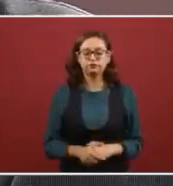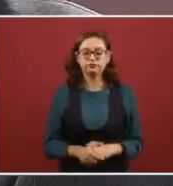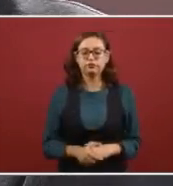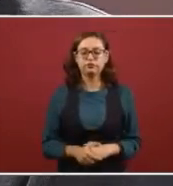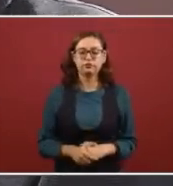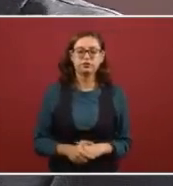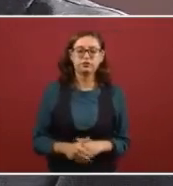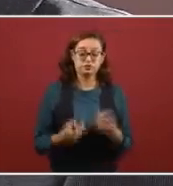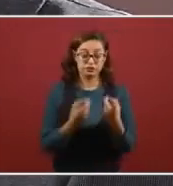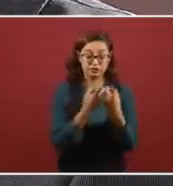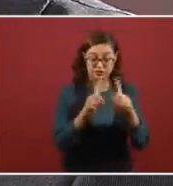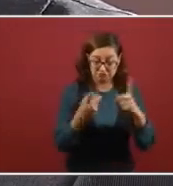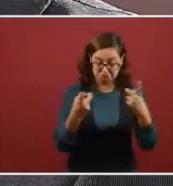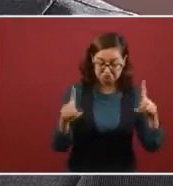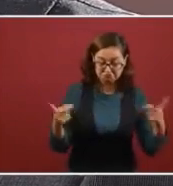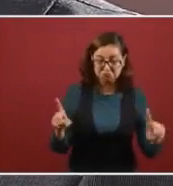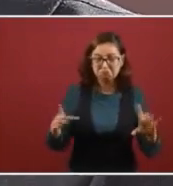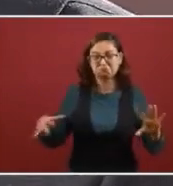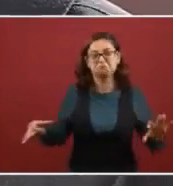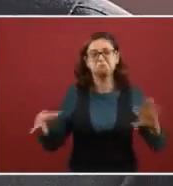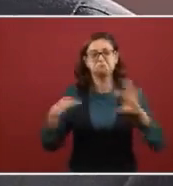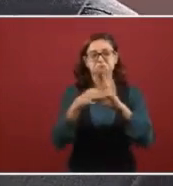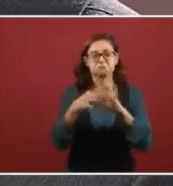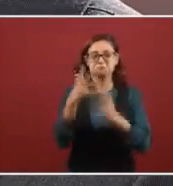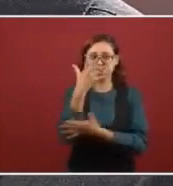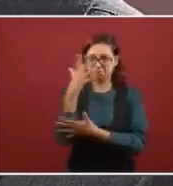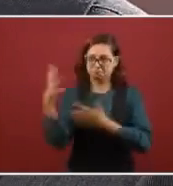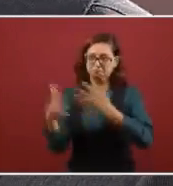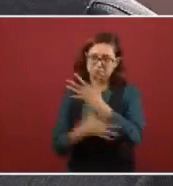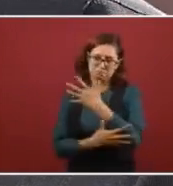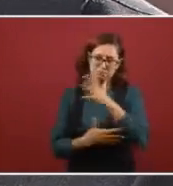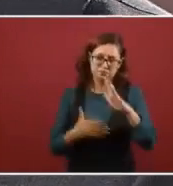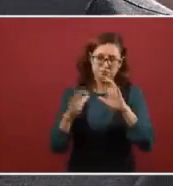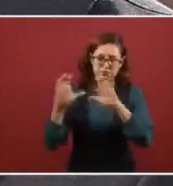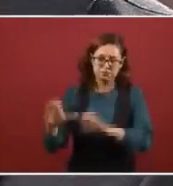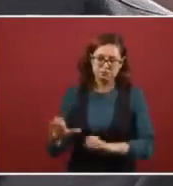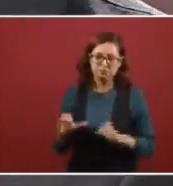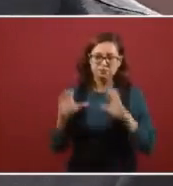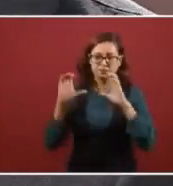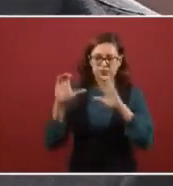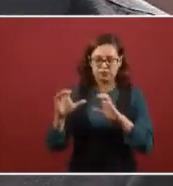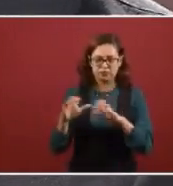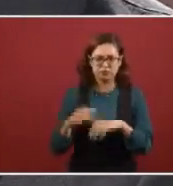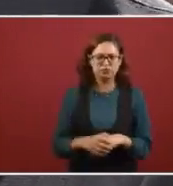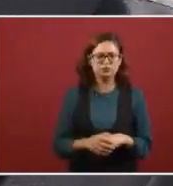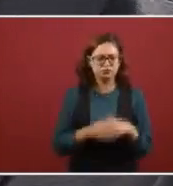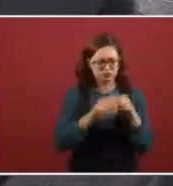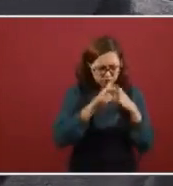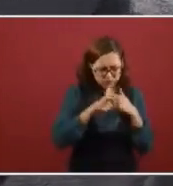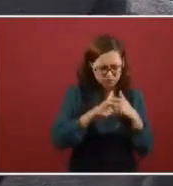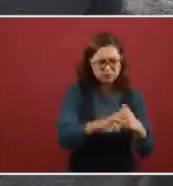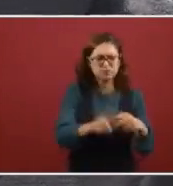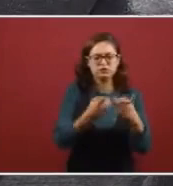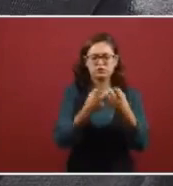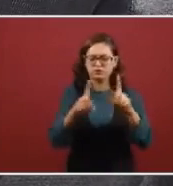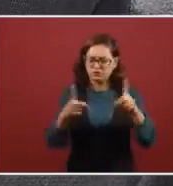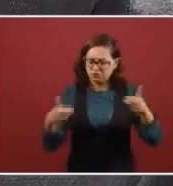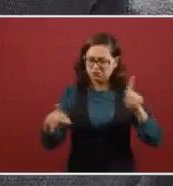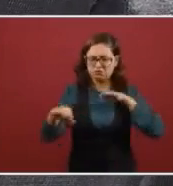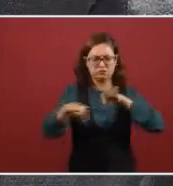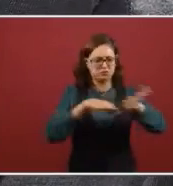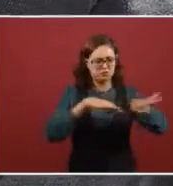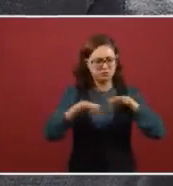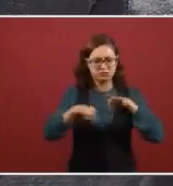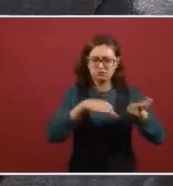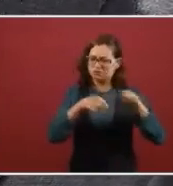to talk of development that's substantial, not to close the jobs. We